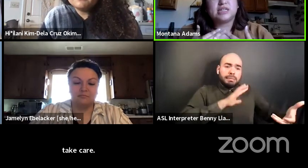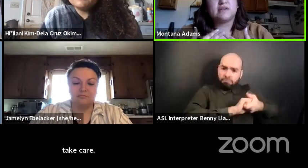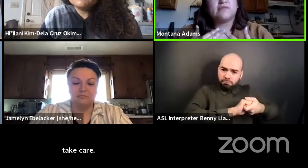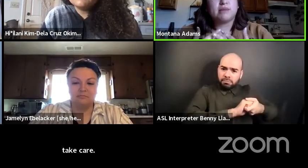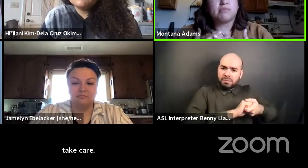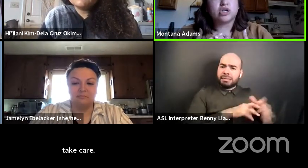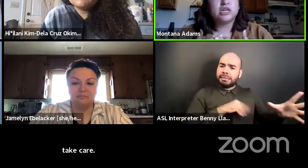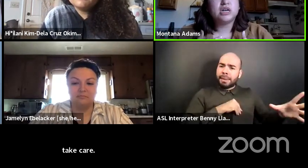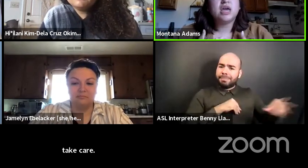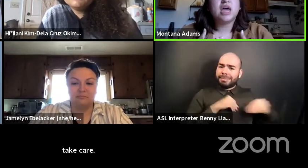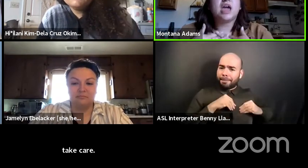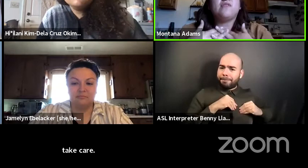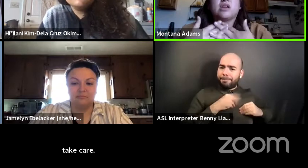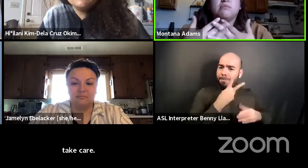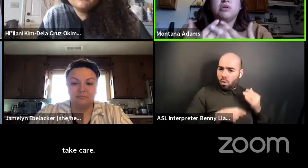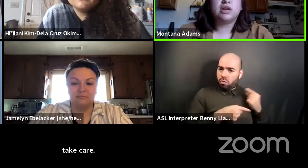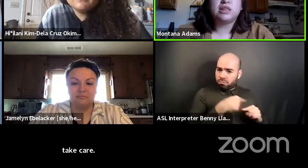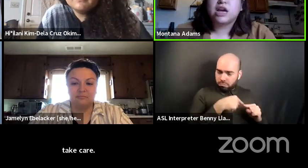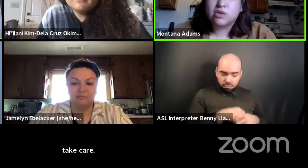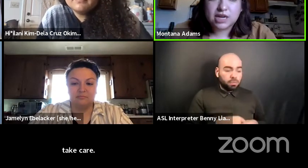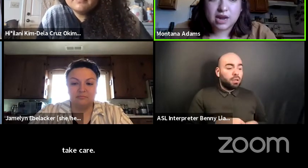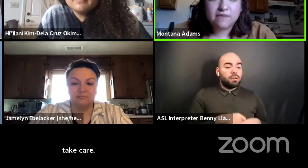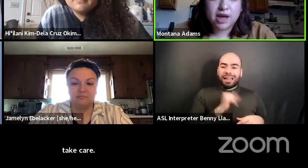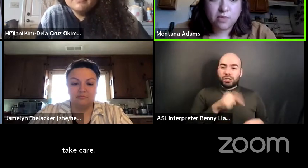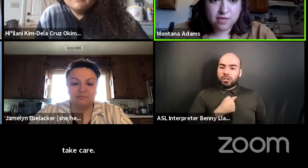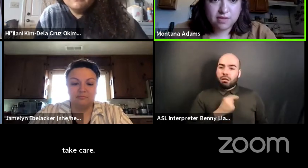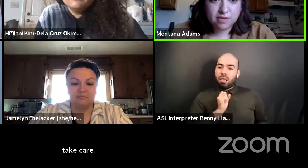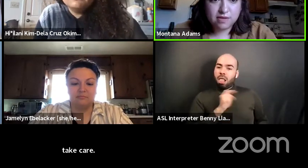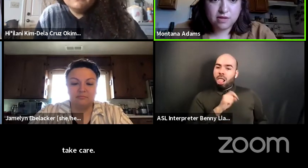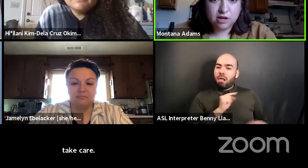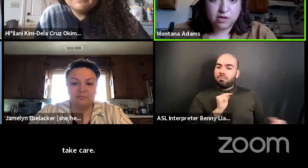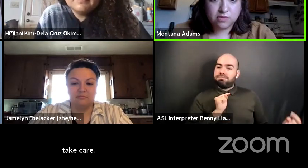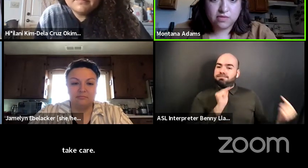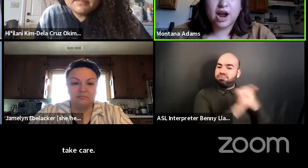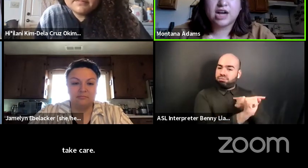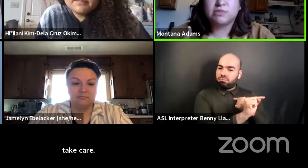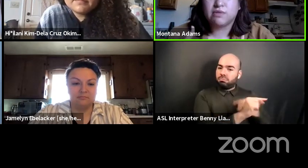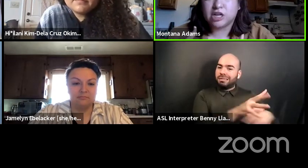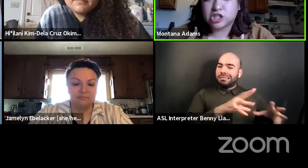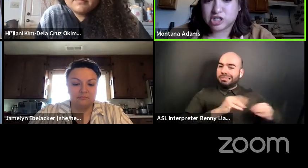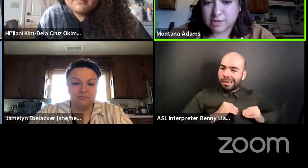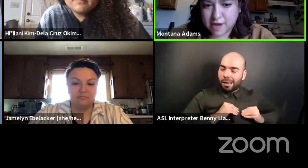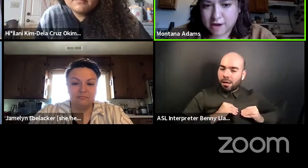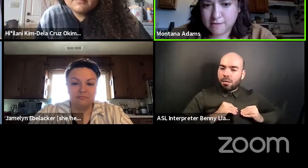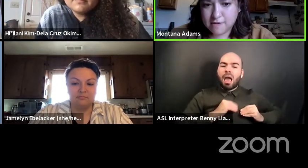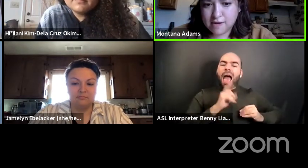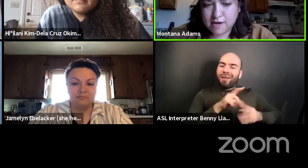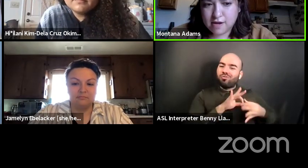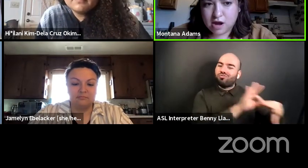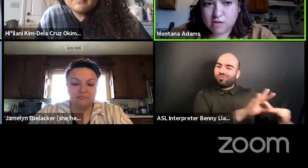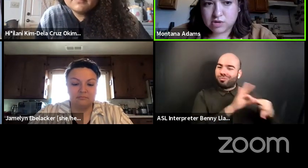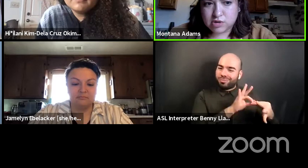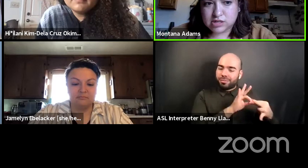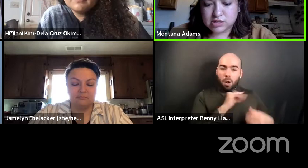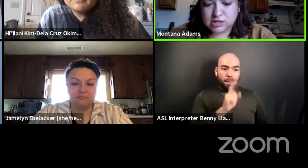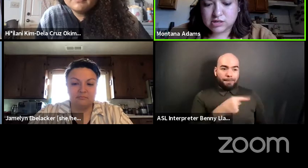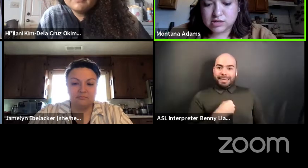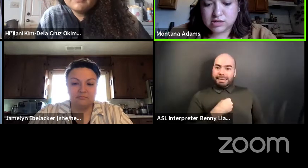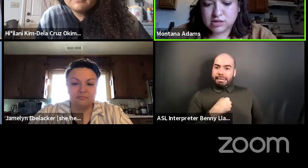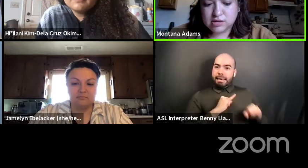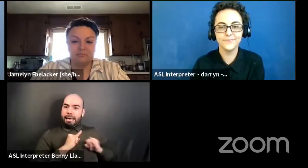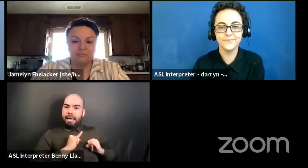Indigenous identifying person and the community that you identify with. You know, there has to be a relationship there, which